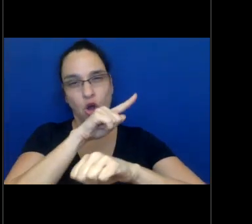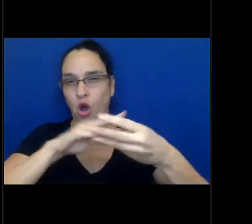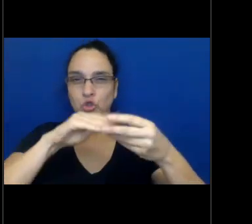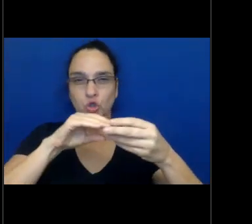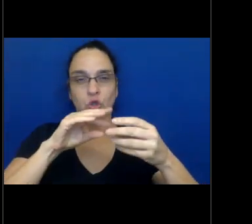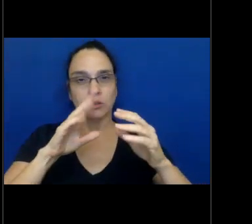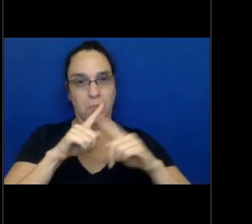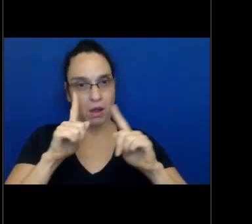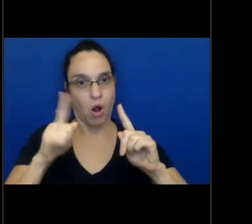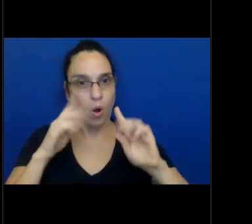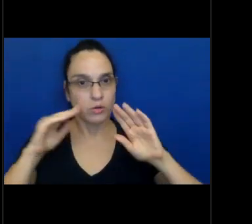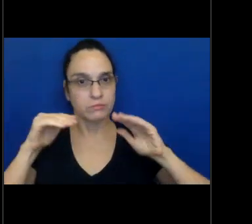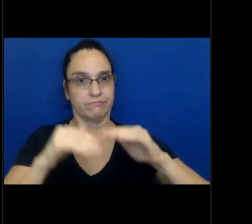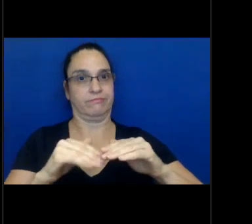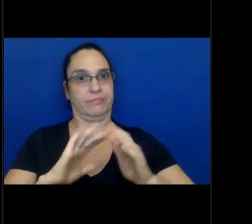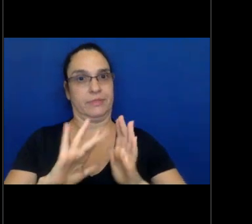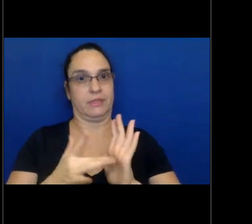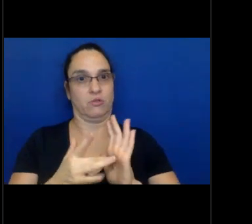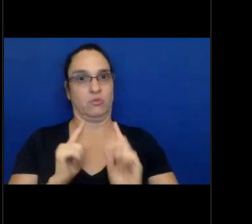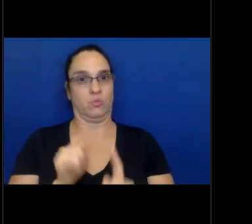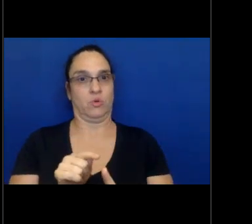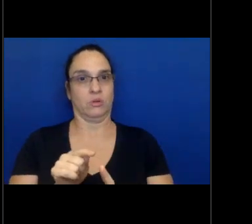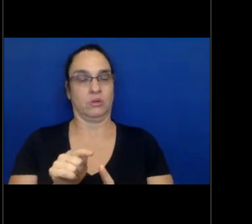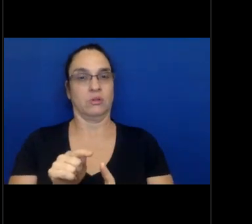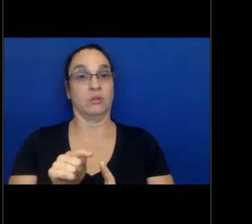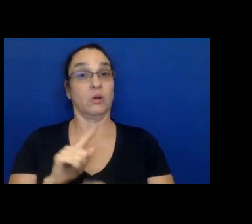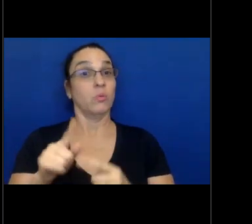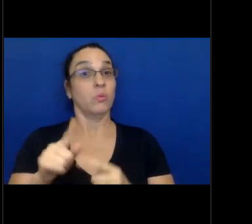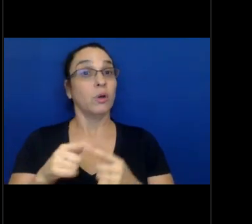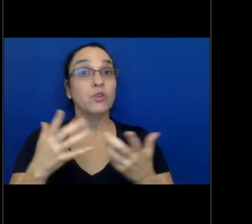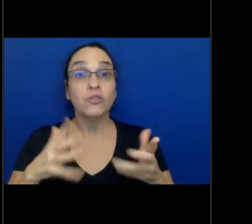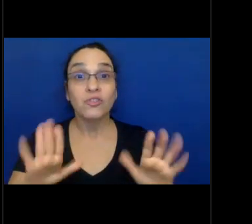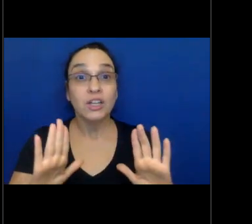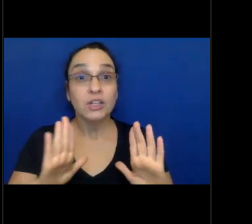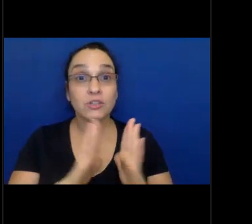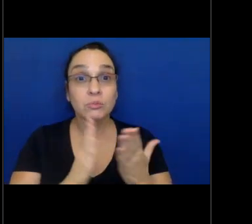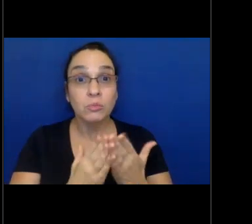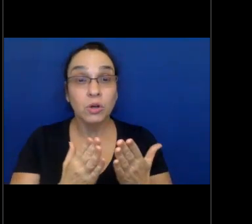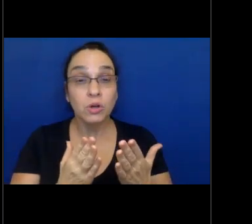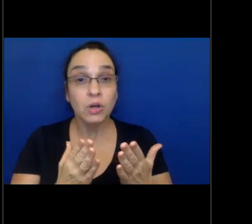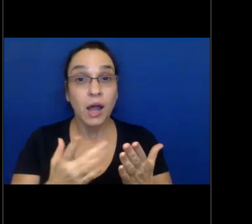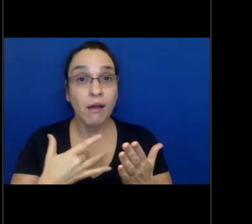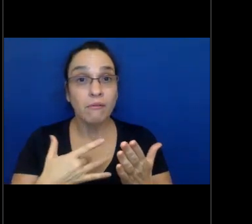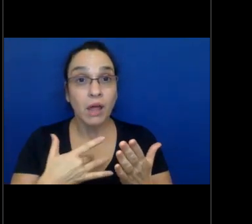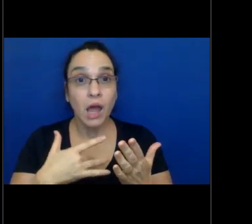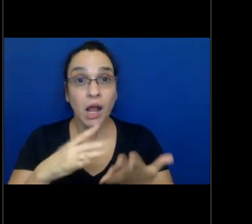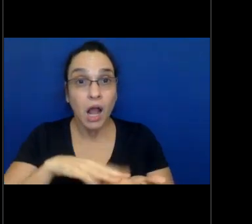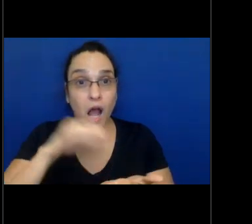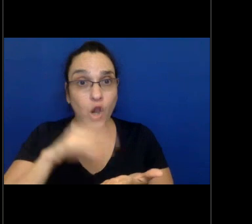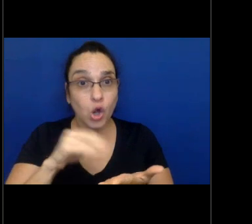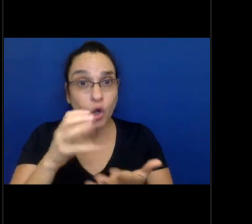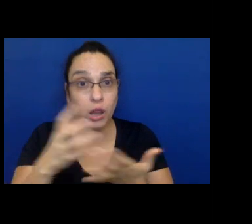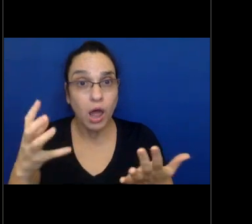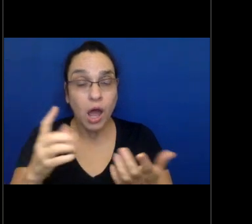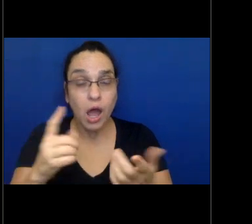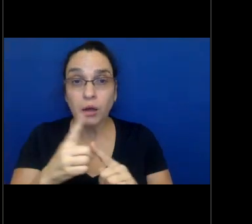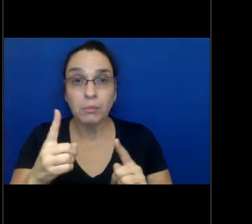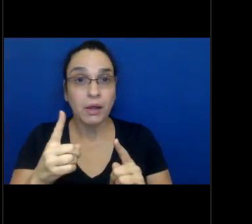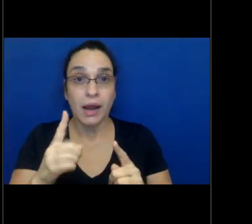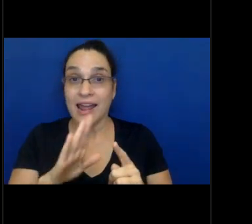narrative. So by the time you are done with the books, you feel like you've learned so much, but you never lost his train of